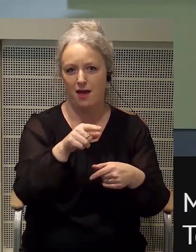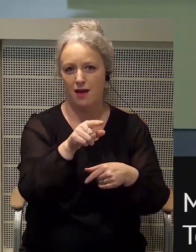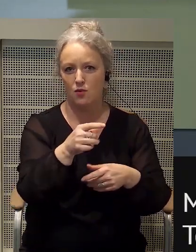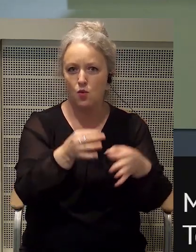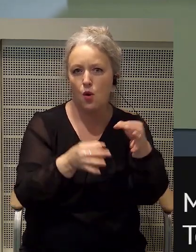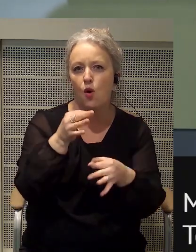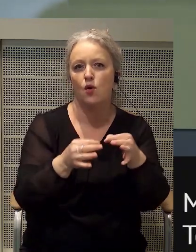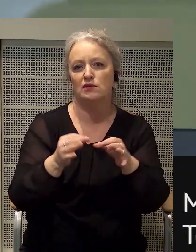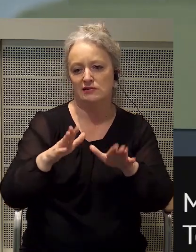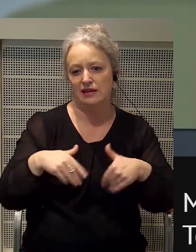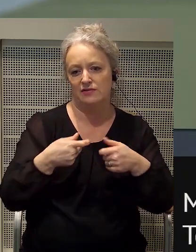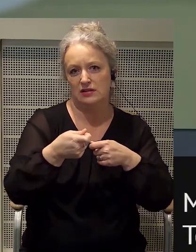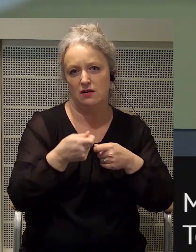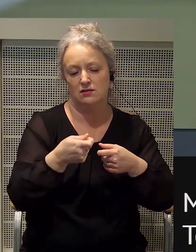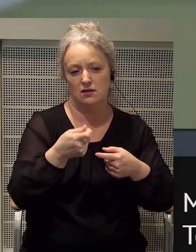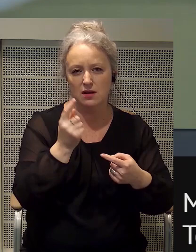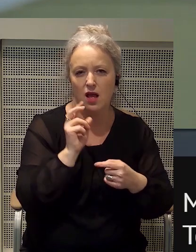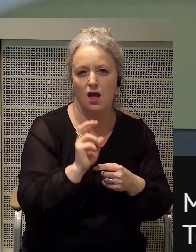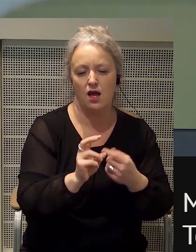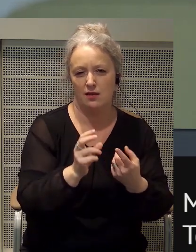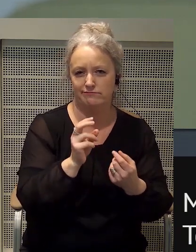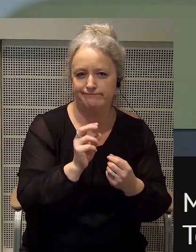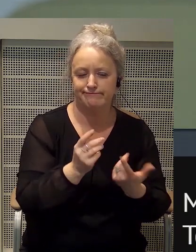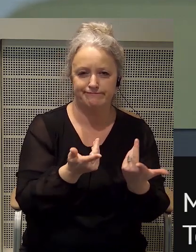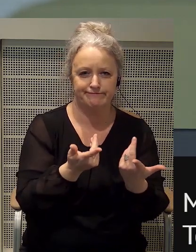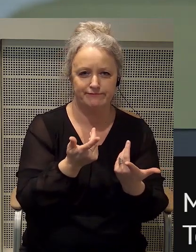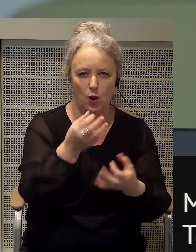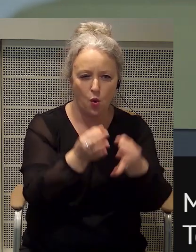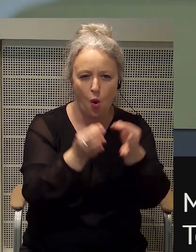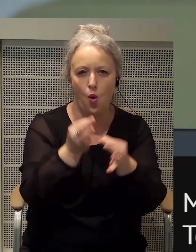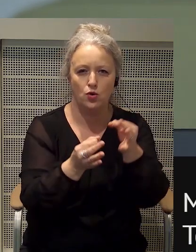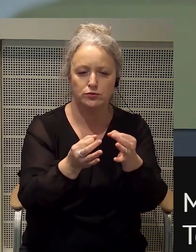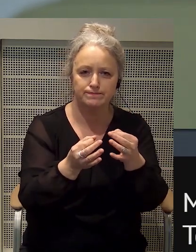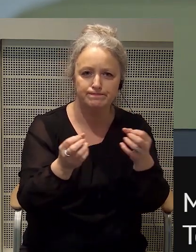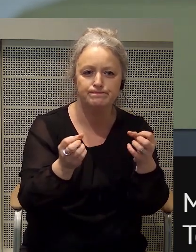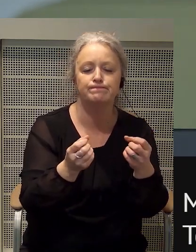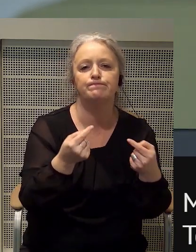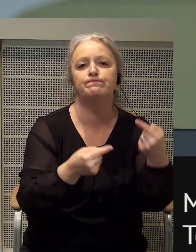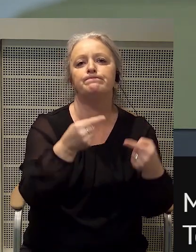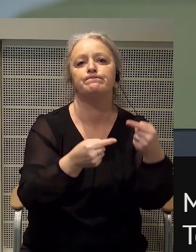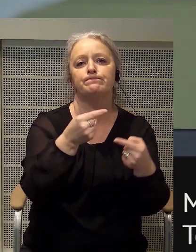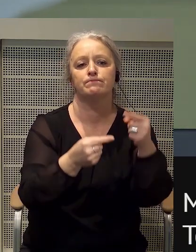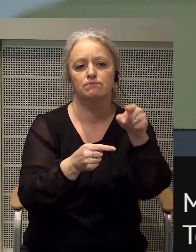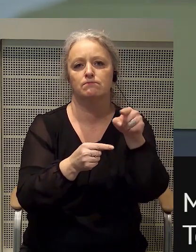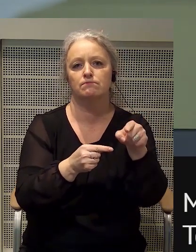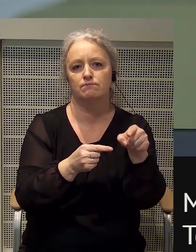And this is very similar to the case of Maria Teder.